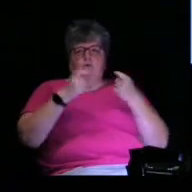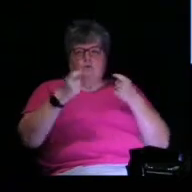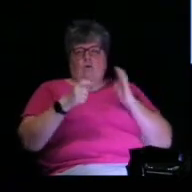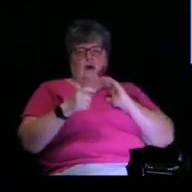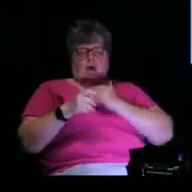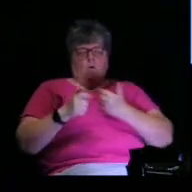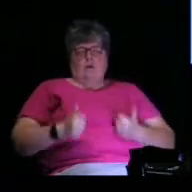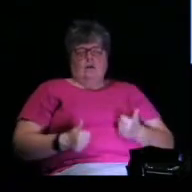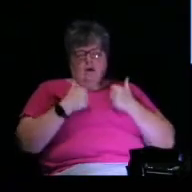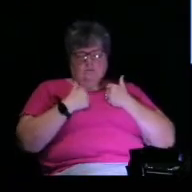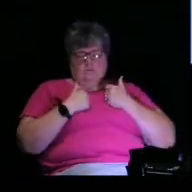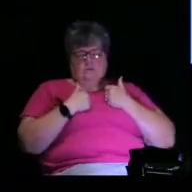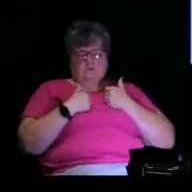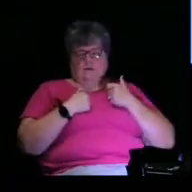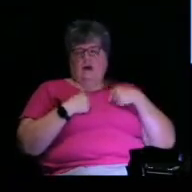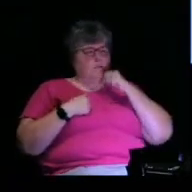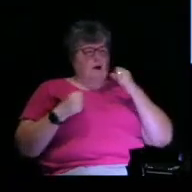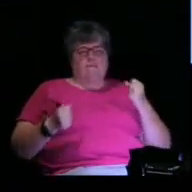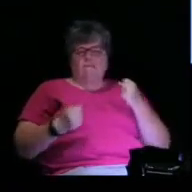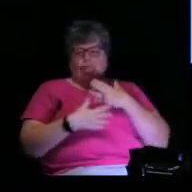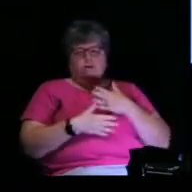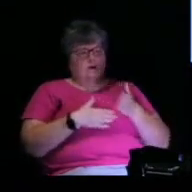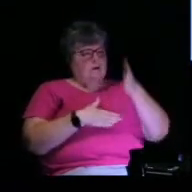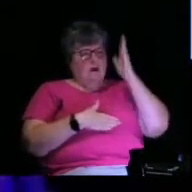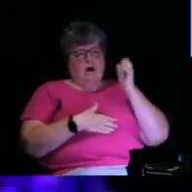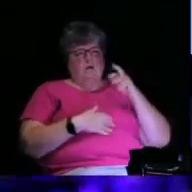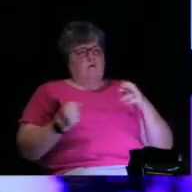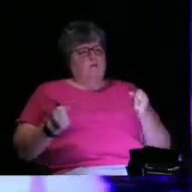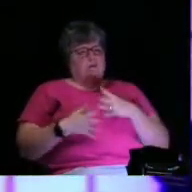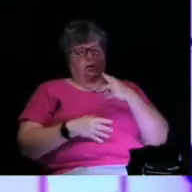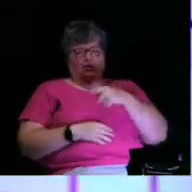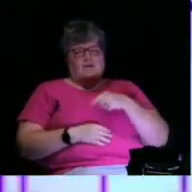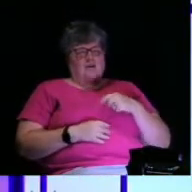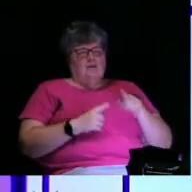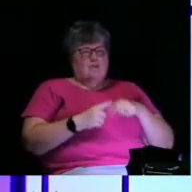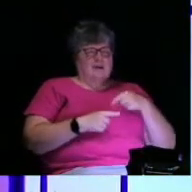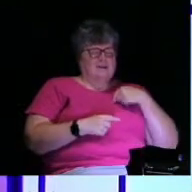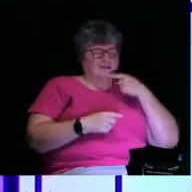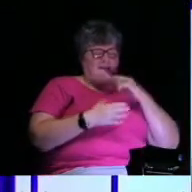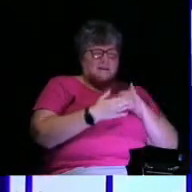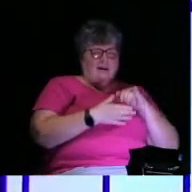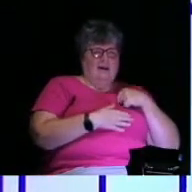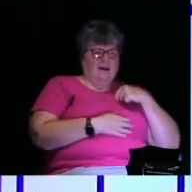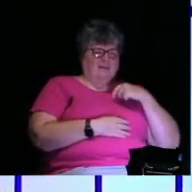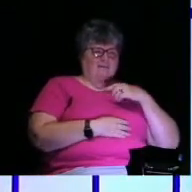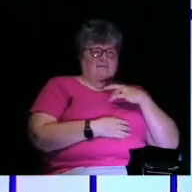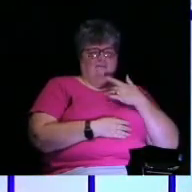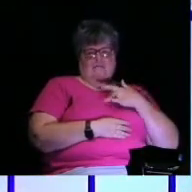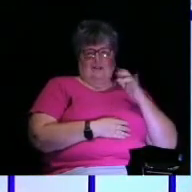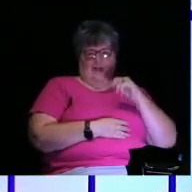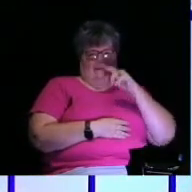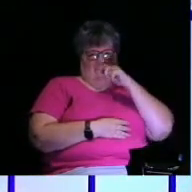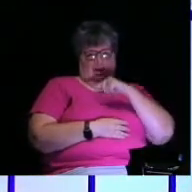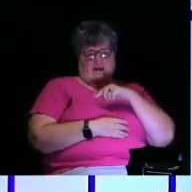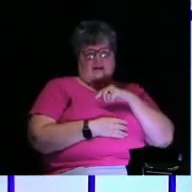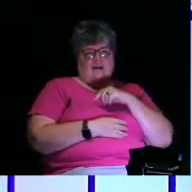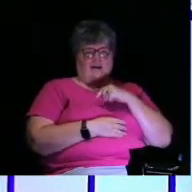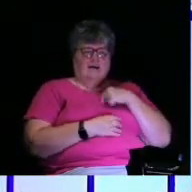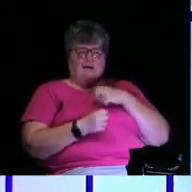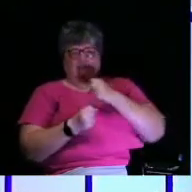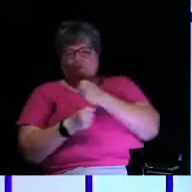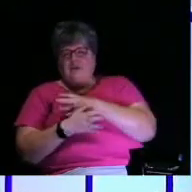or anyone else. Now, as I say that, I feel like a fraud, right? Because we deal with fear, right? We fear the IRS and